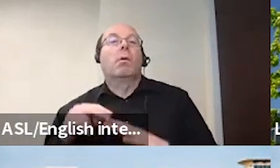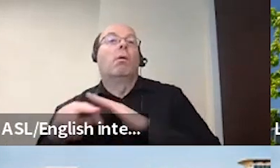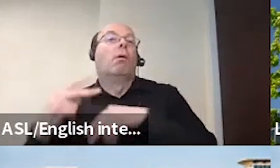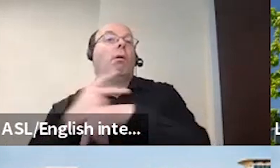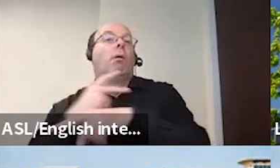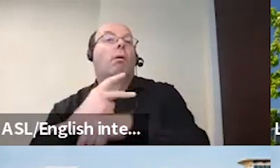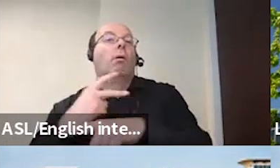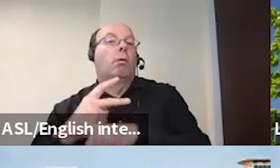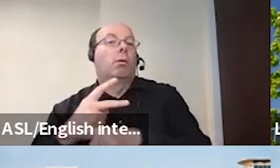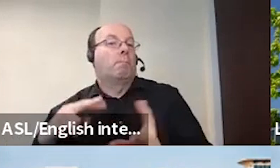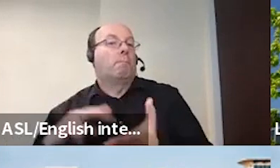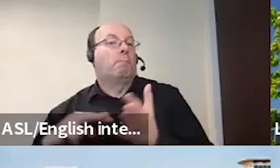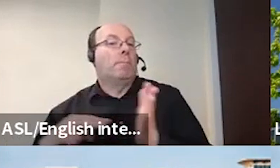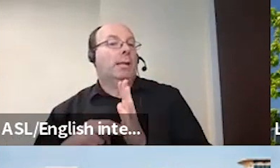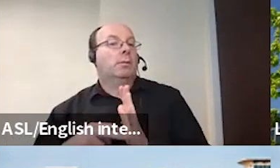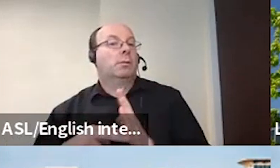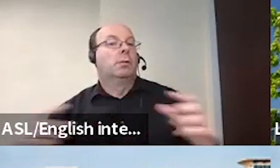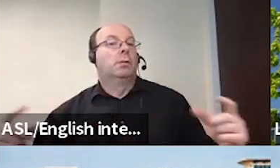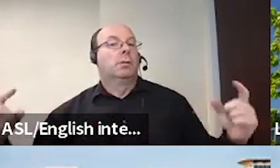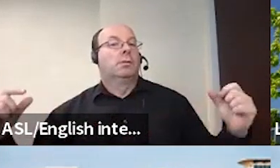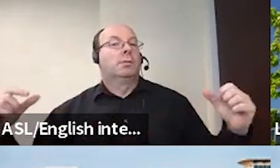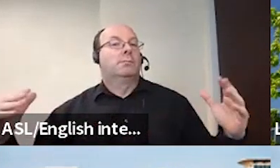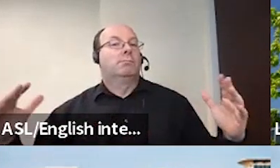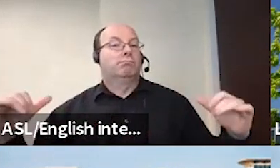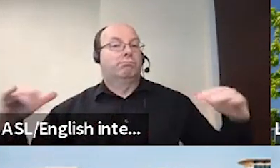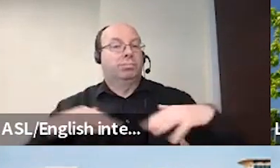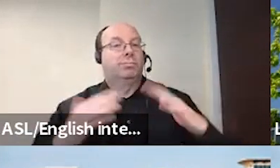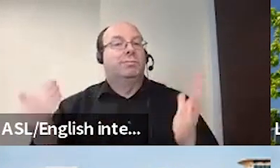to resume in-person events.